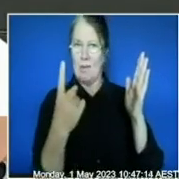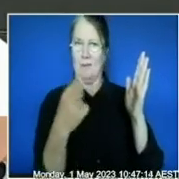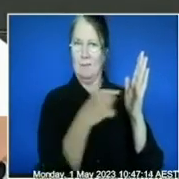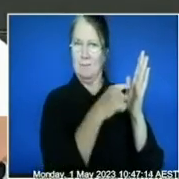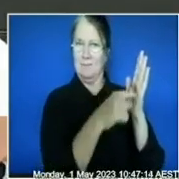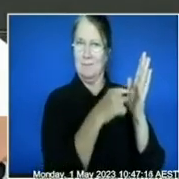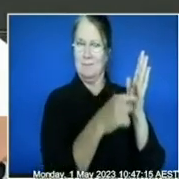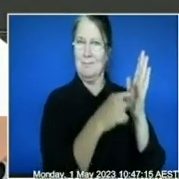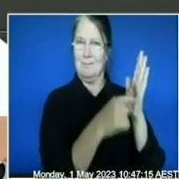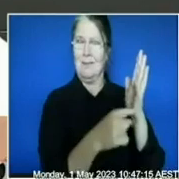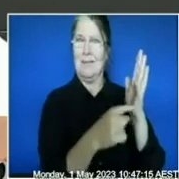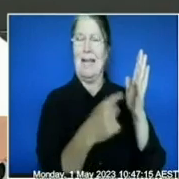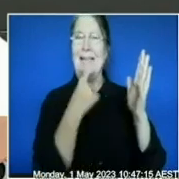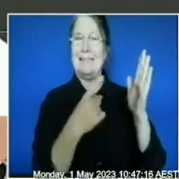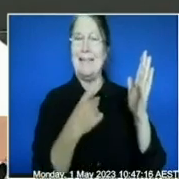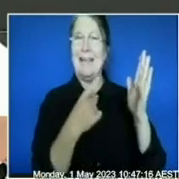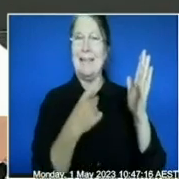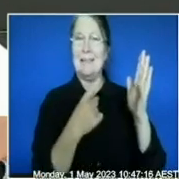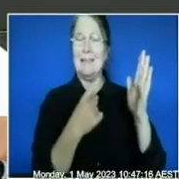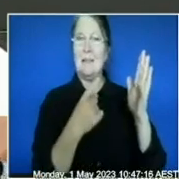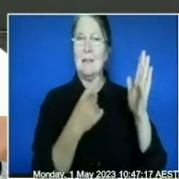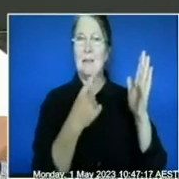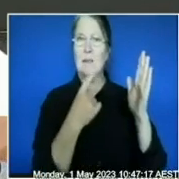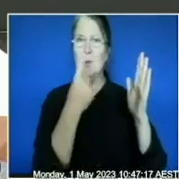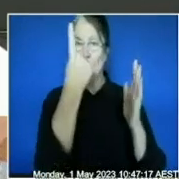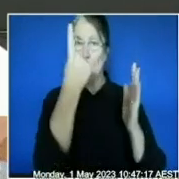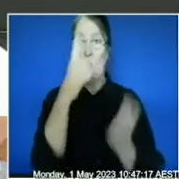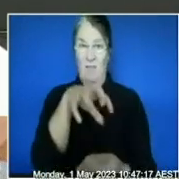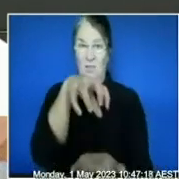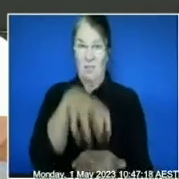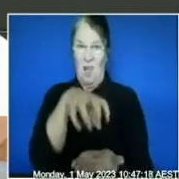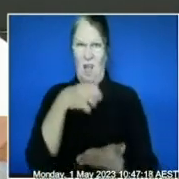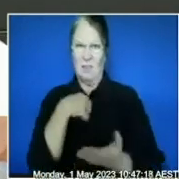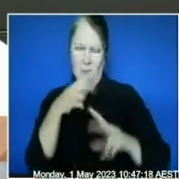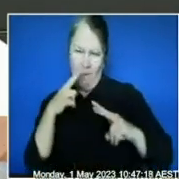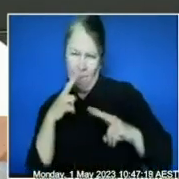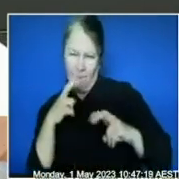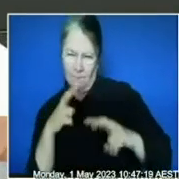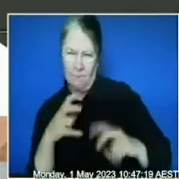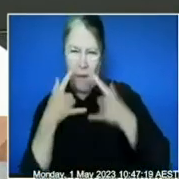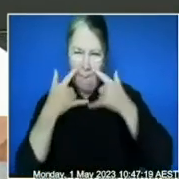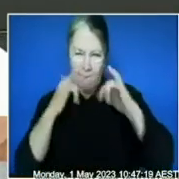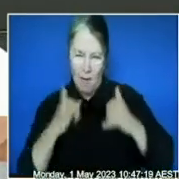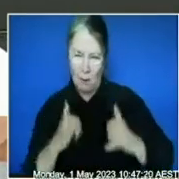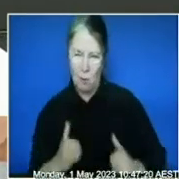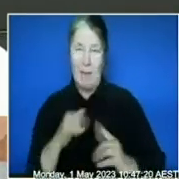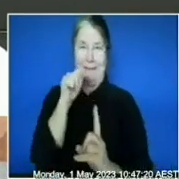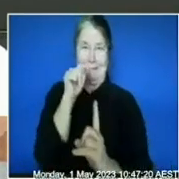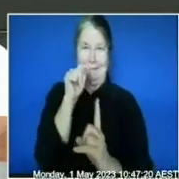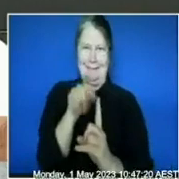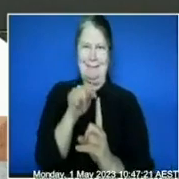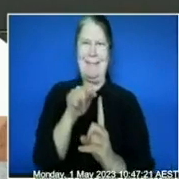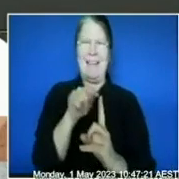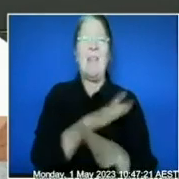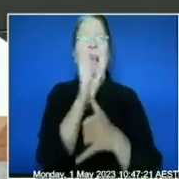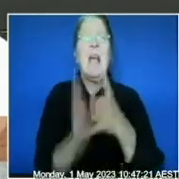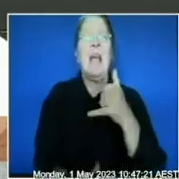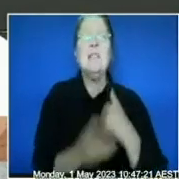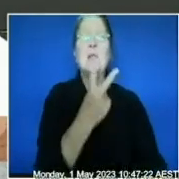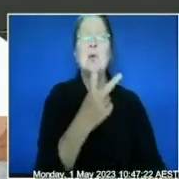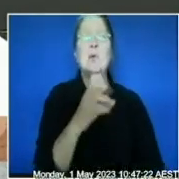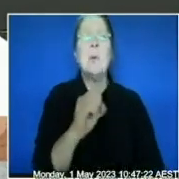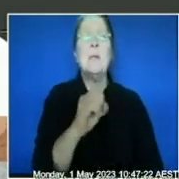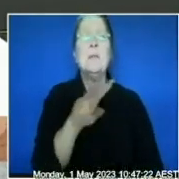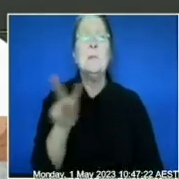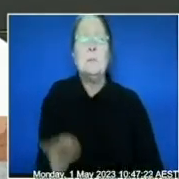2022 was the importance of positive, proactive engagement across all relevant stakeholders, including Victoria